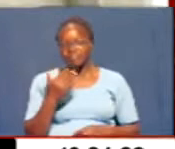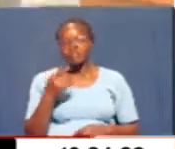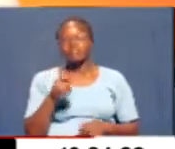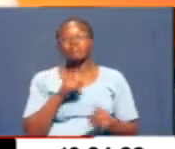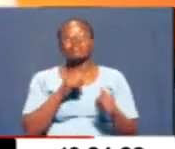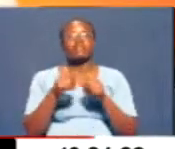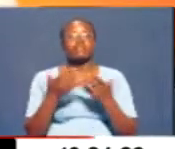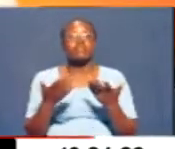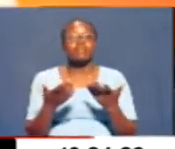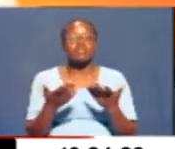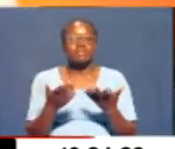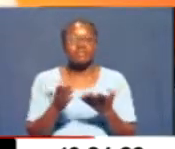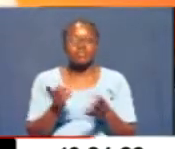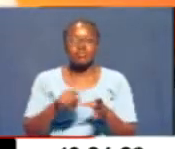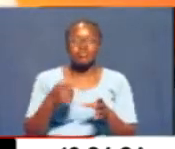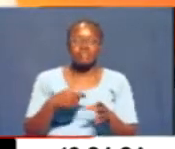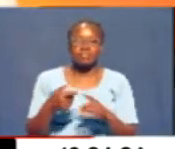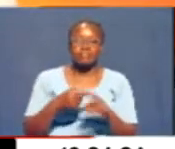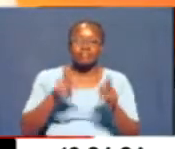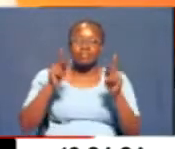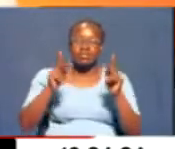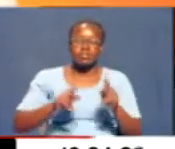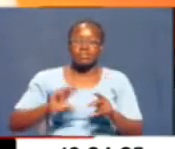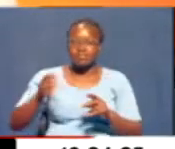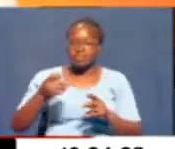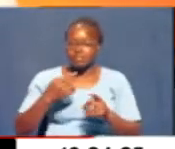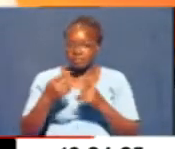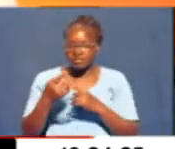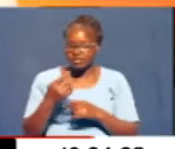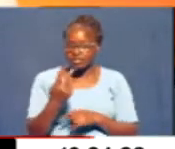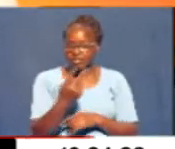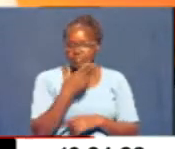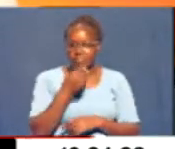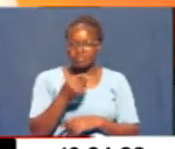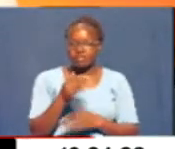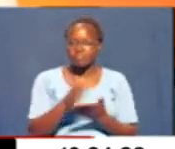coming to us live from Kisumu County, talking to those two gentlemen who've shared quite useful insights.